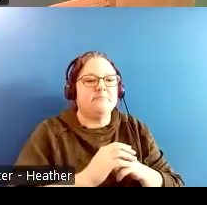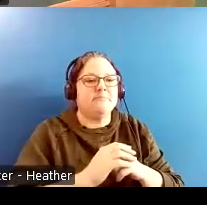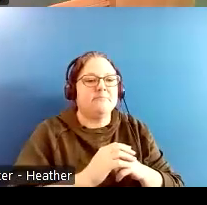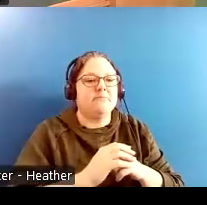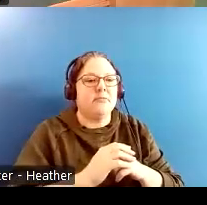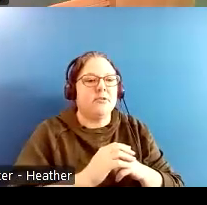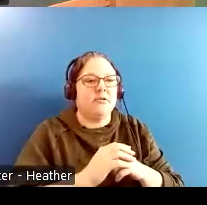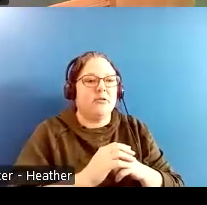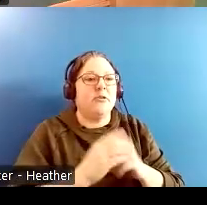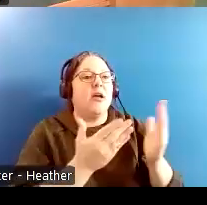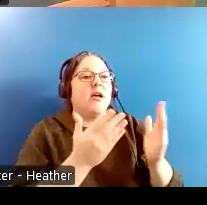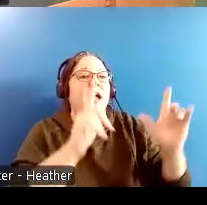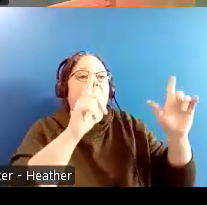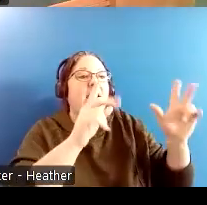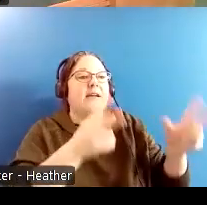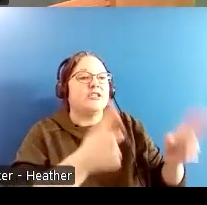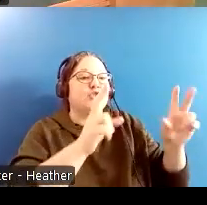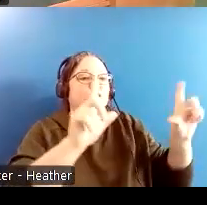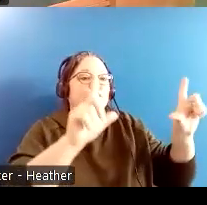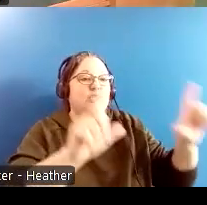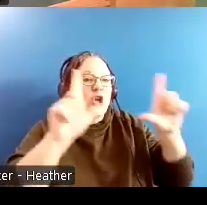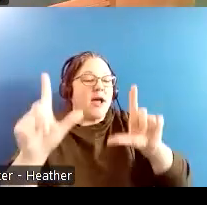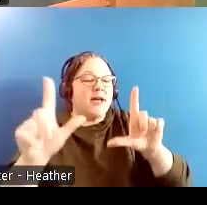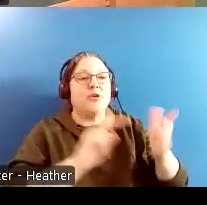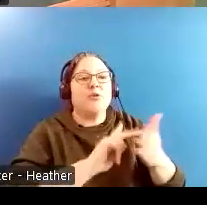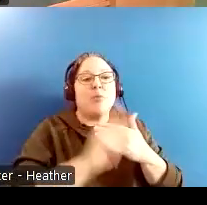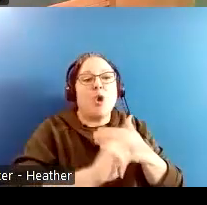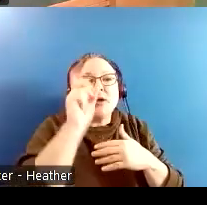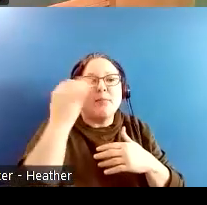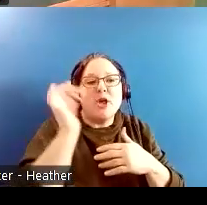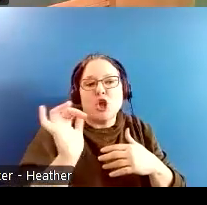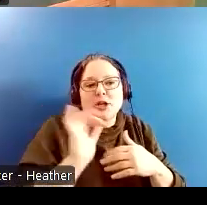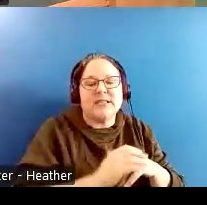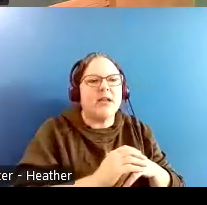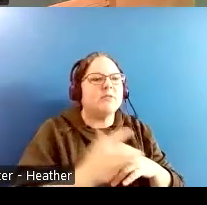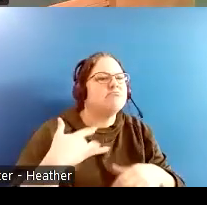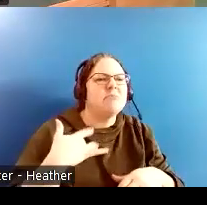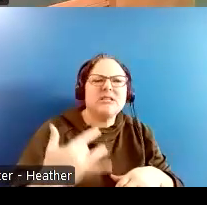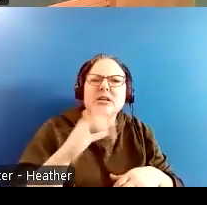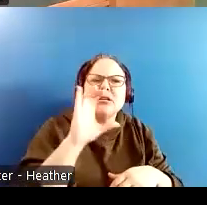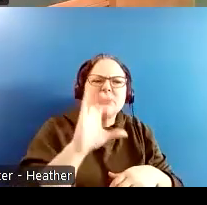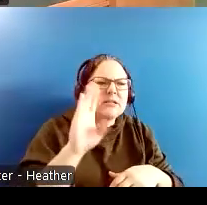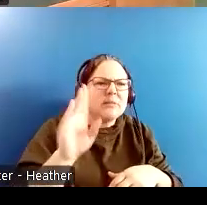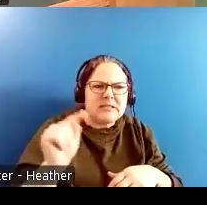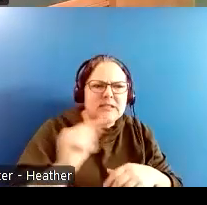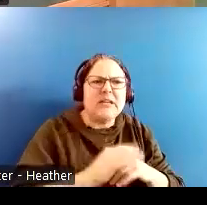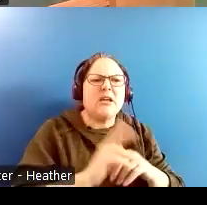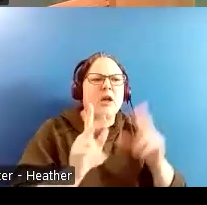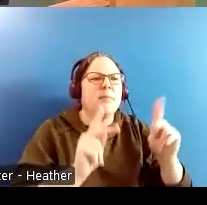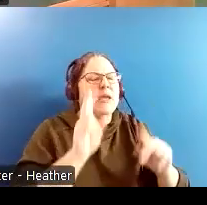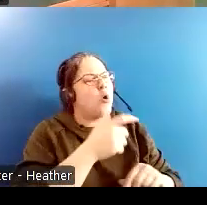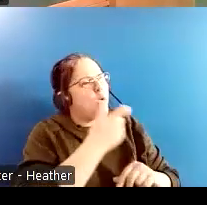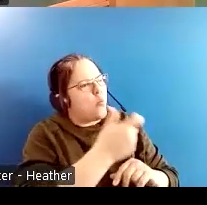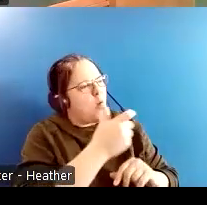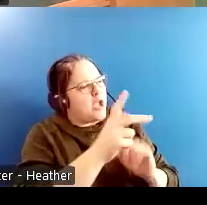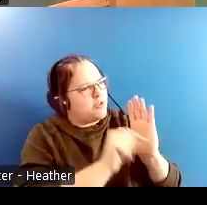These are screenshots of what the program looked like. Typical CBT, people watch these videos of